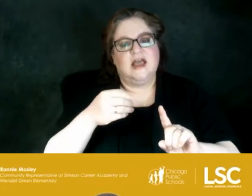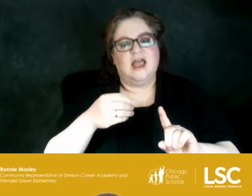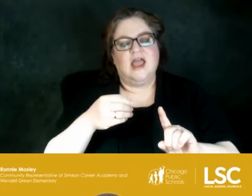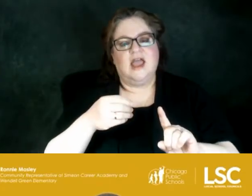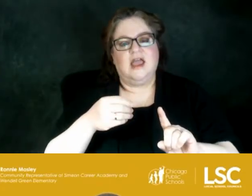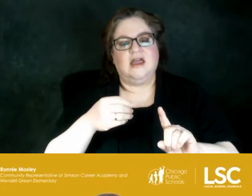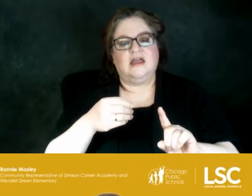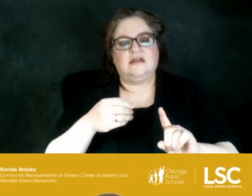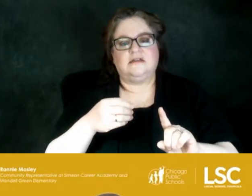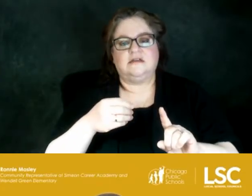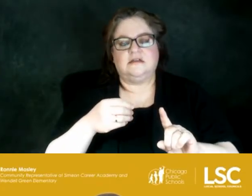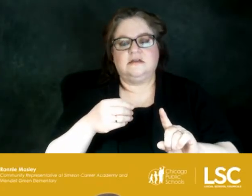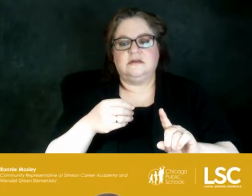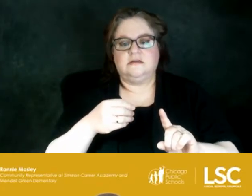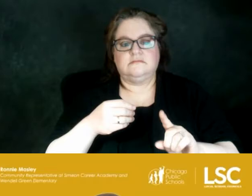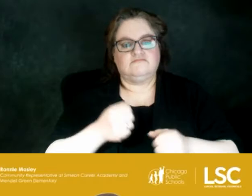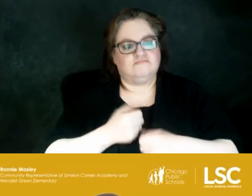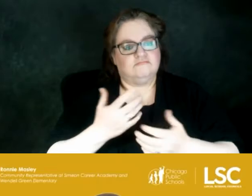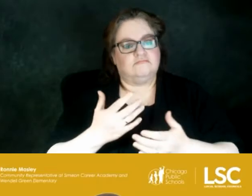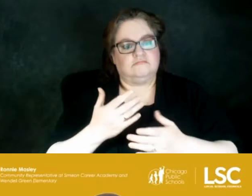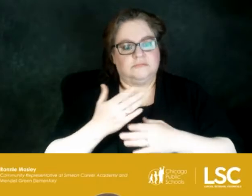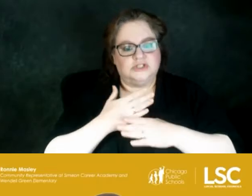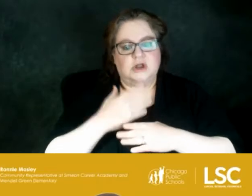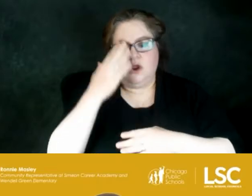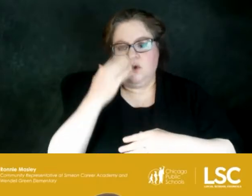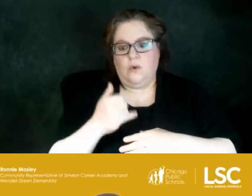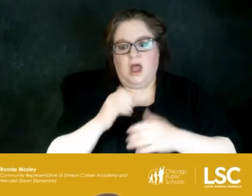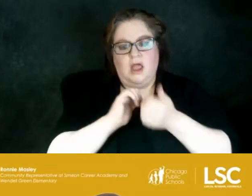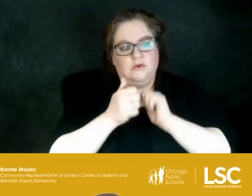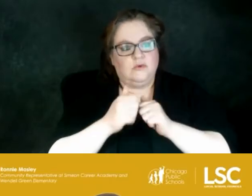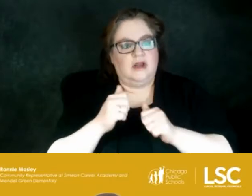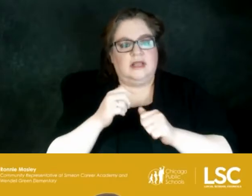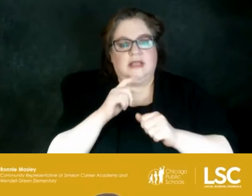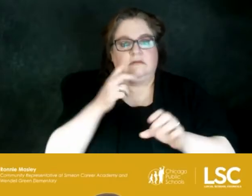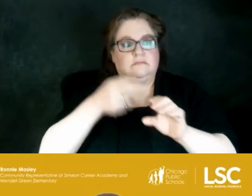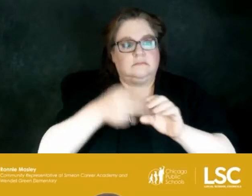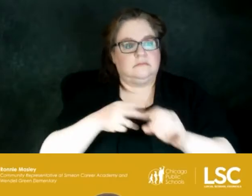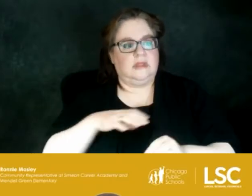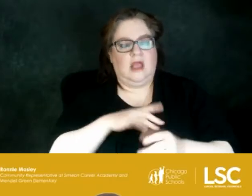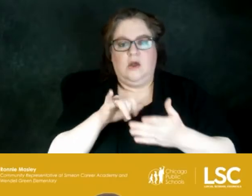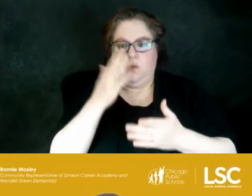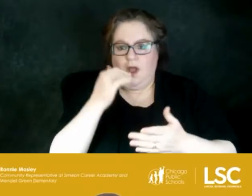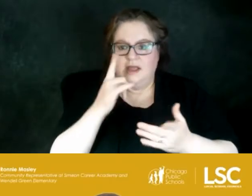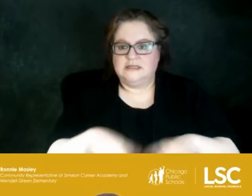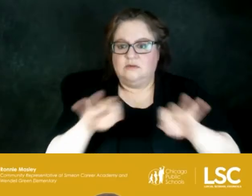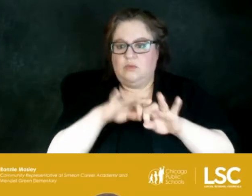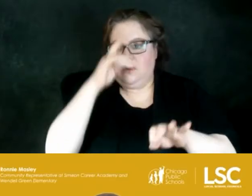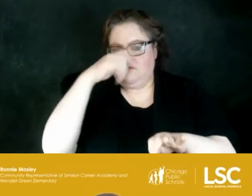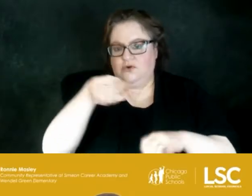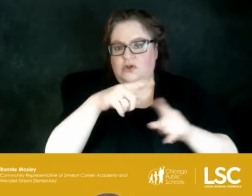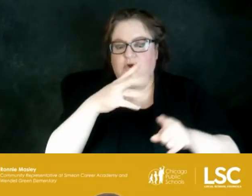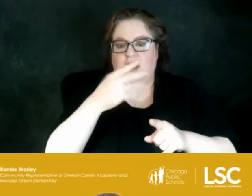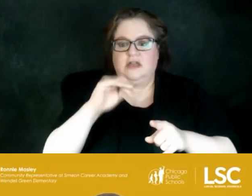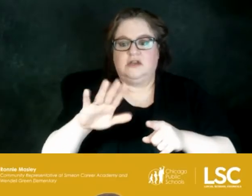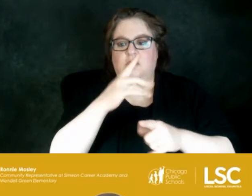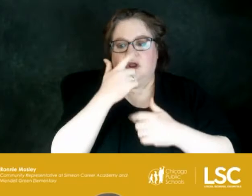to share why being on the council is important to you and what your interests are as far as the change